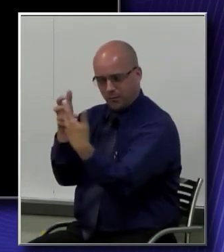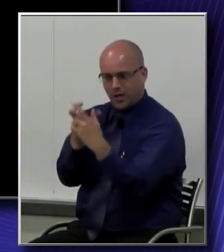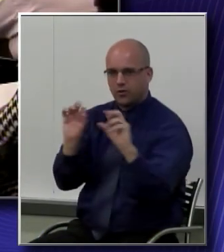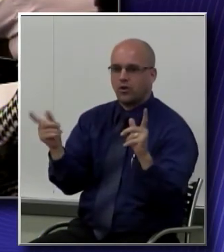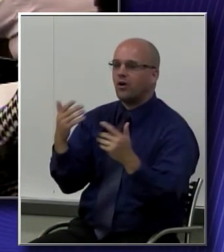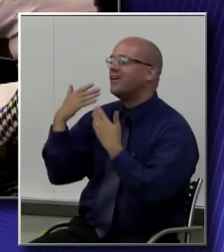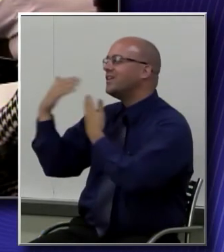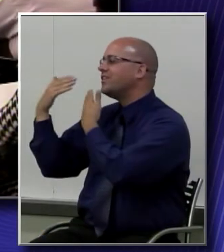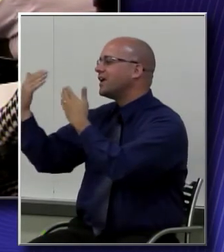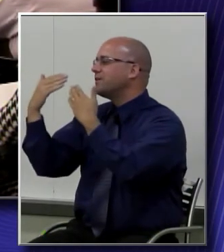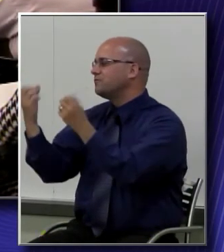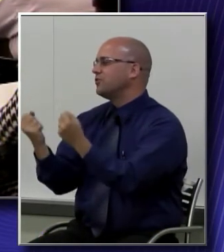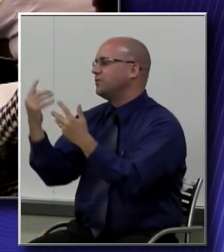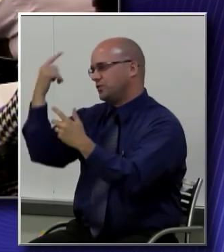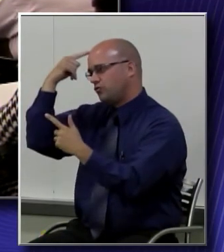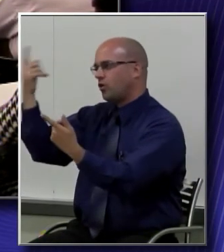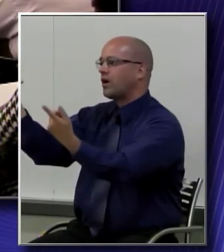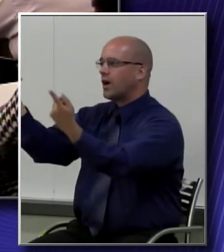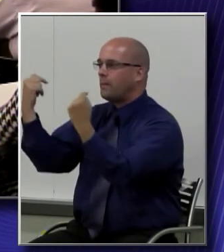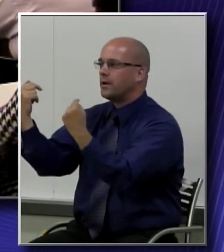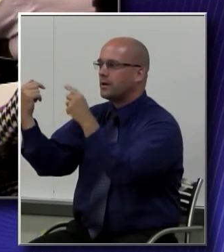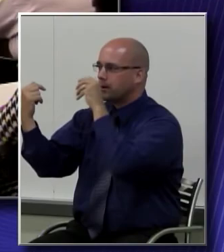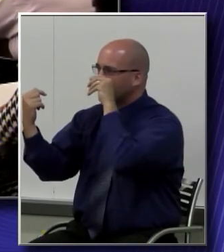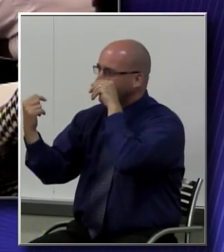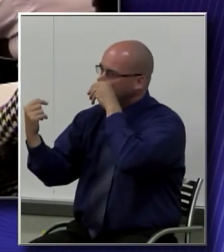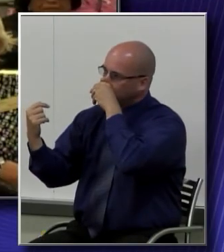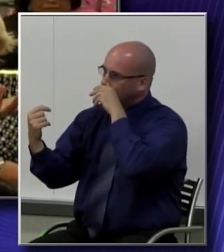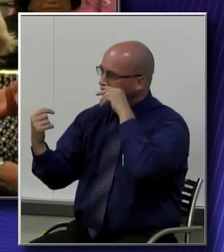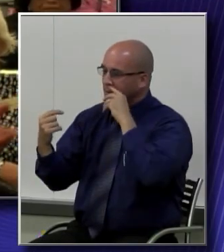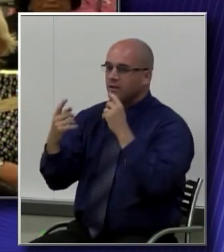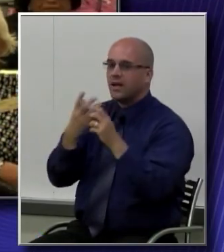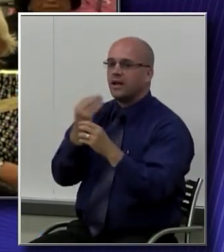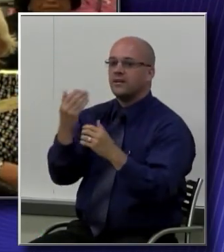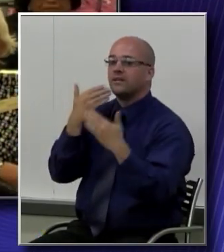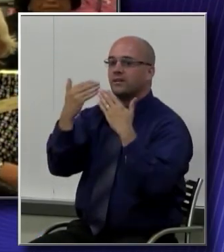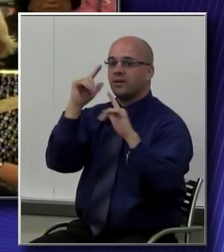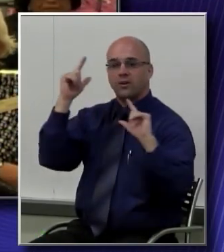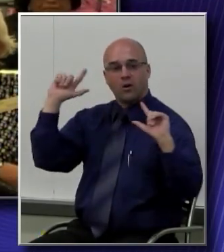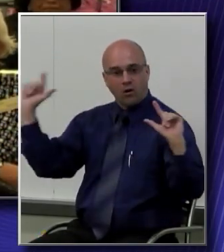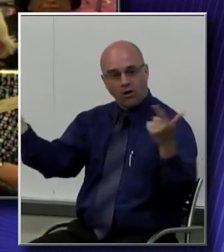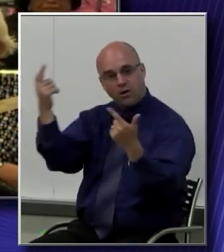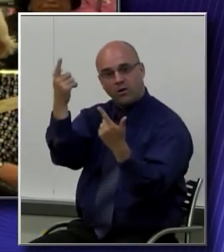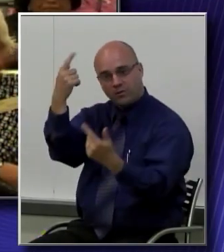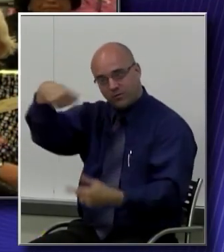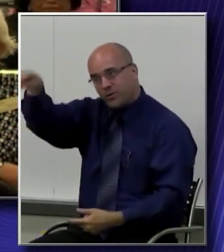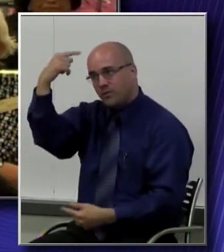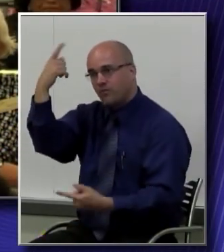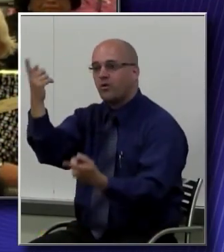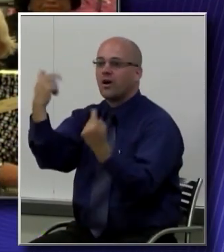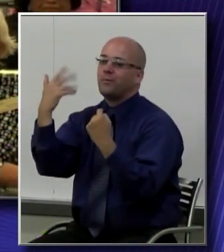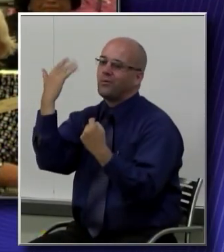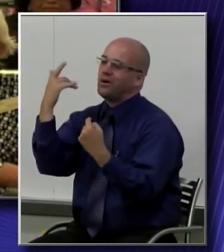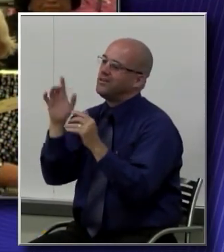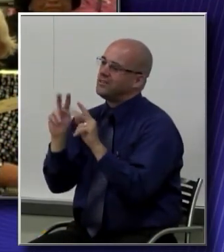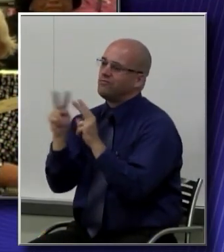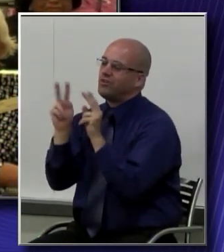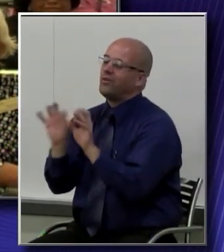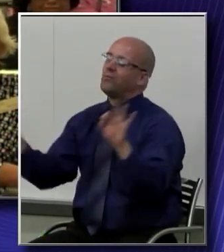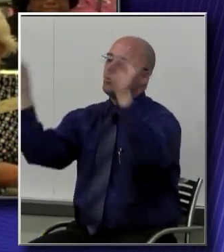so very much again for coming, and thank everybody else here for coming, because this is very important.